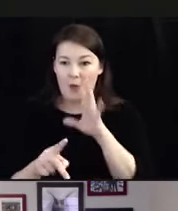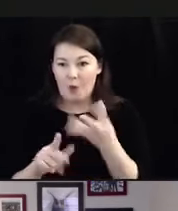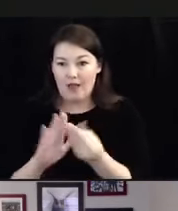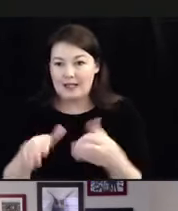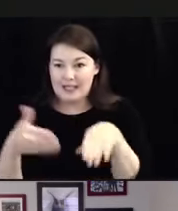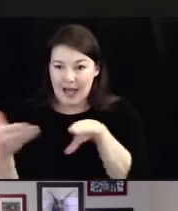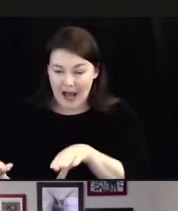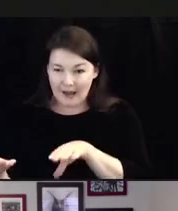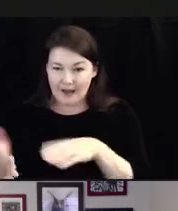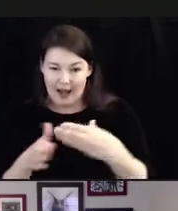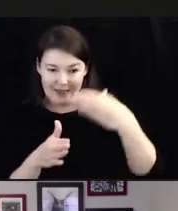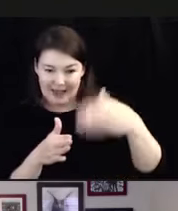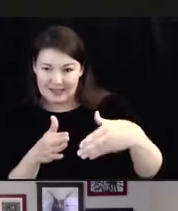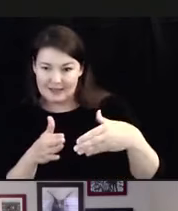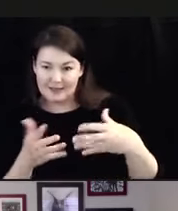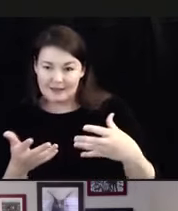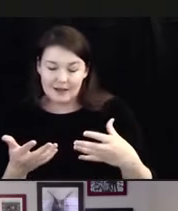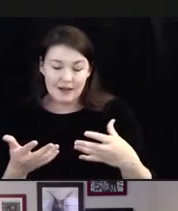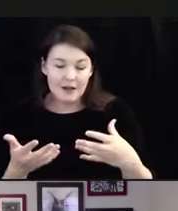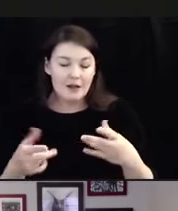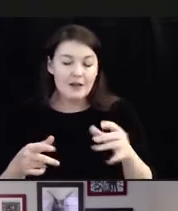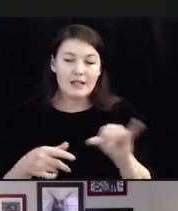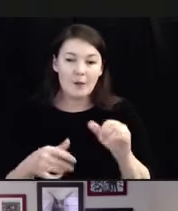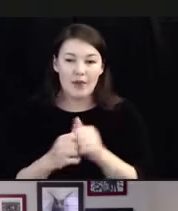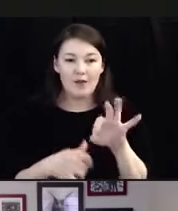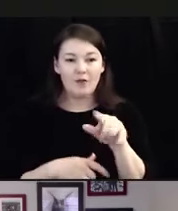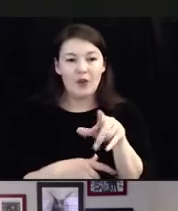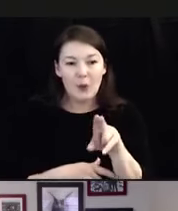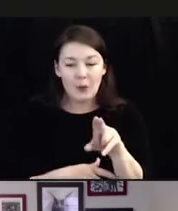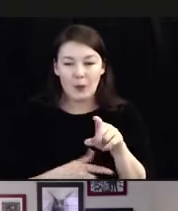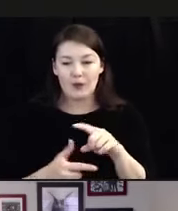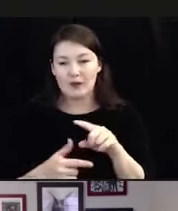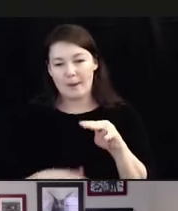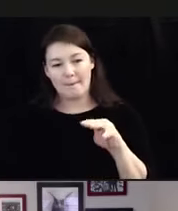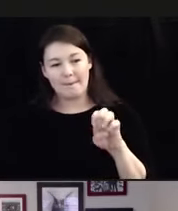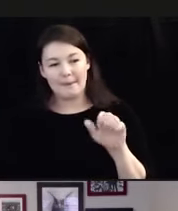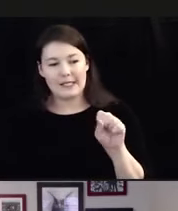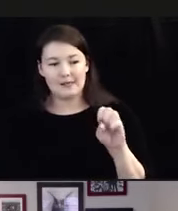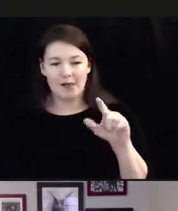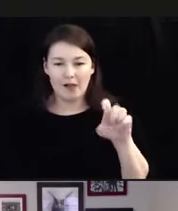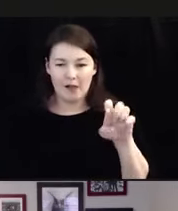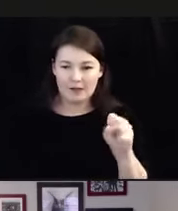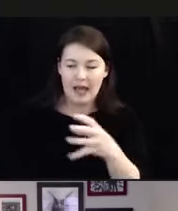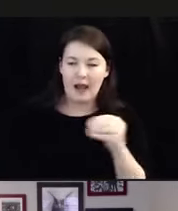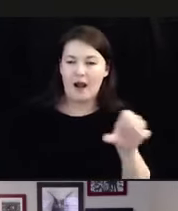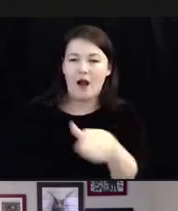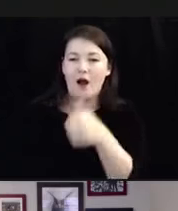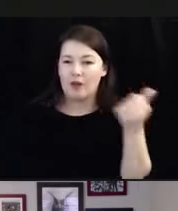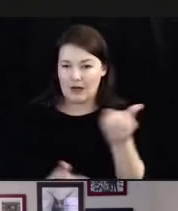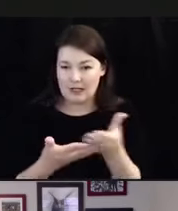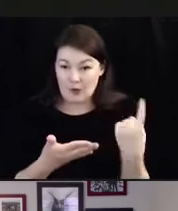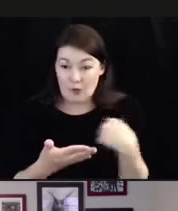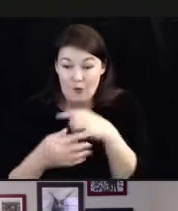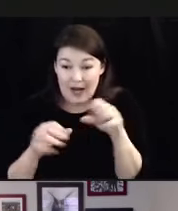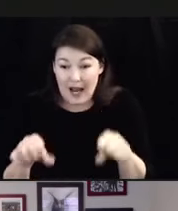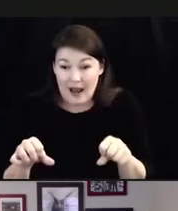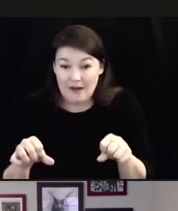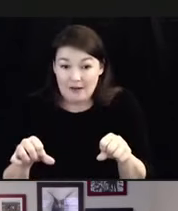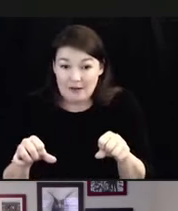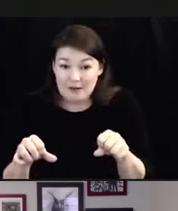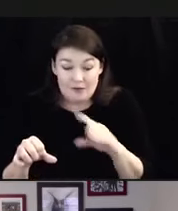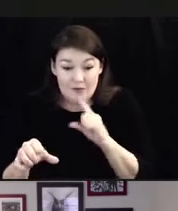just as people die of the flu and of measles and of other conditions that we are able to make great progress